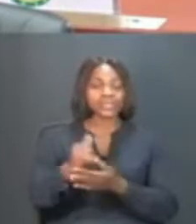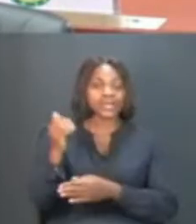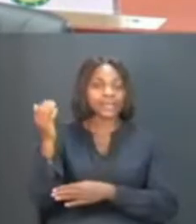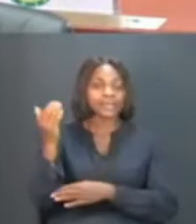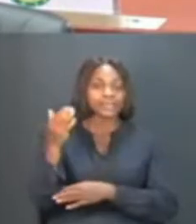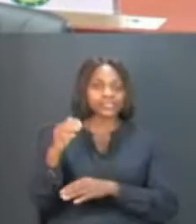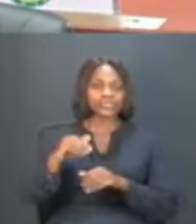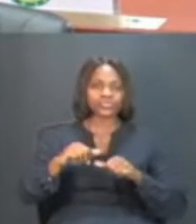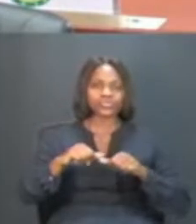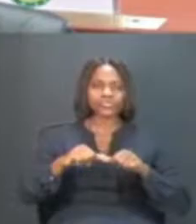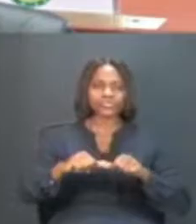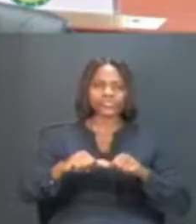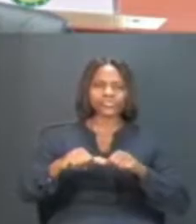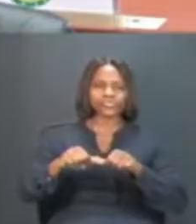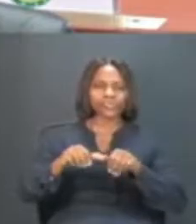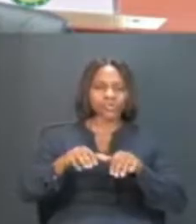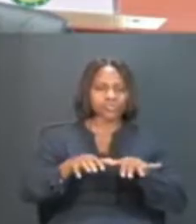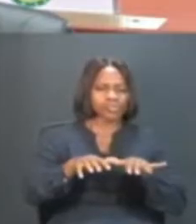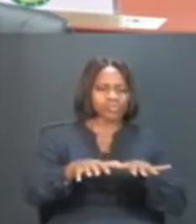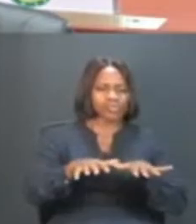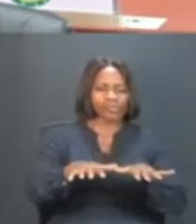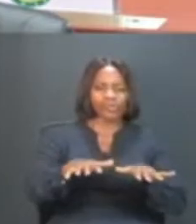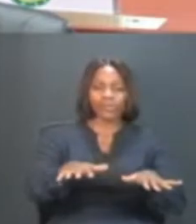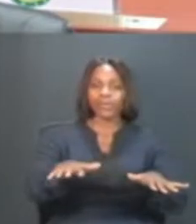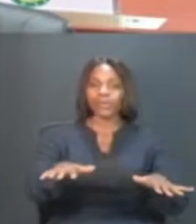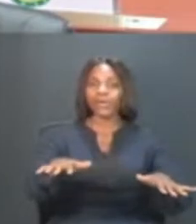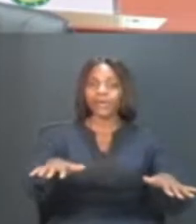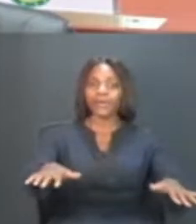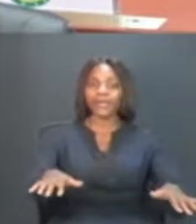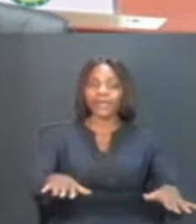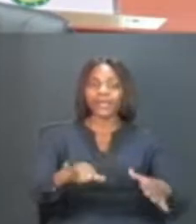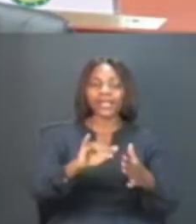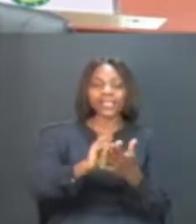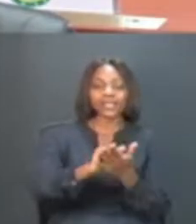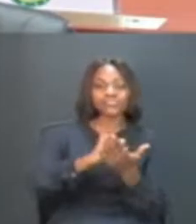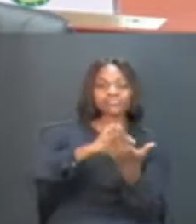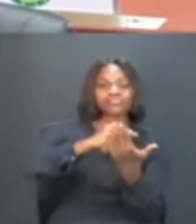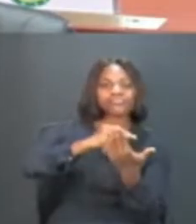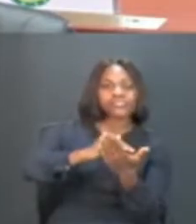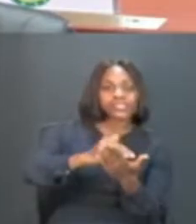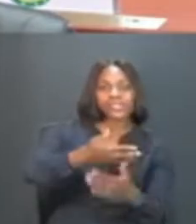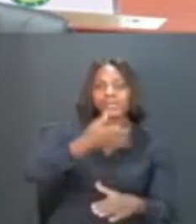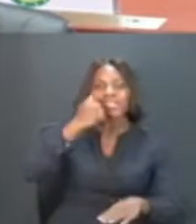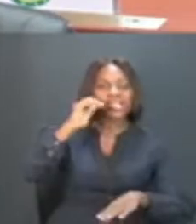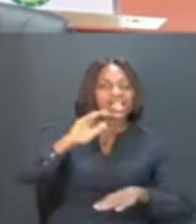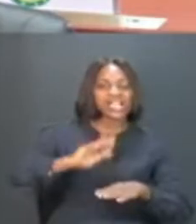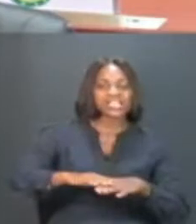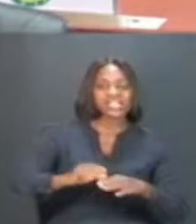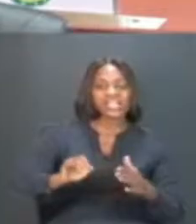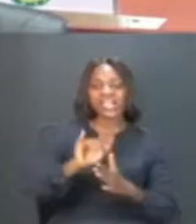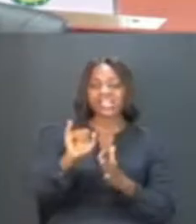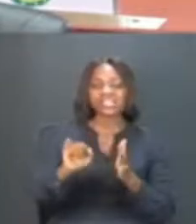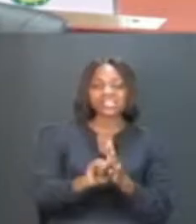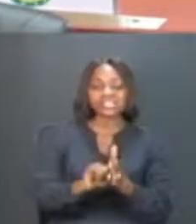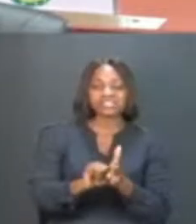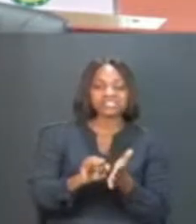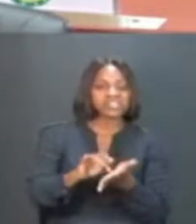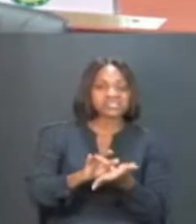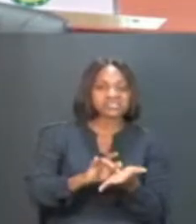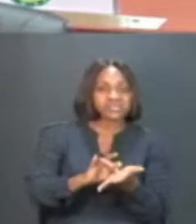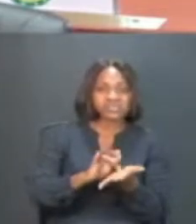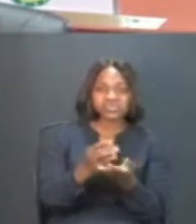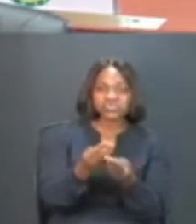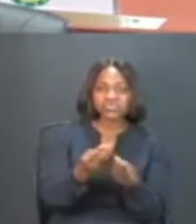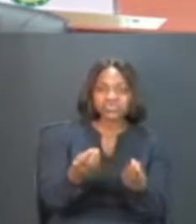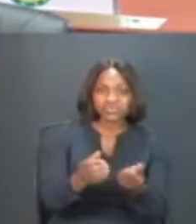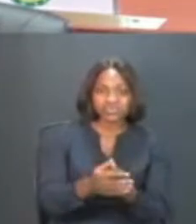continues to go round that prevention is better than cure, and it's better